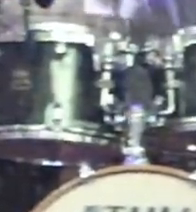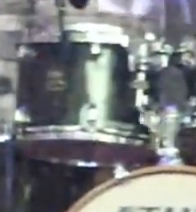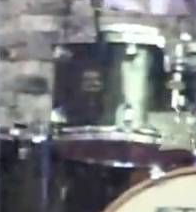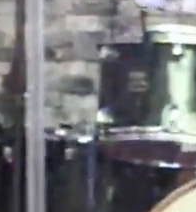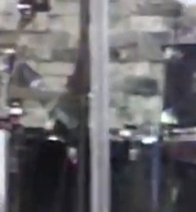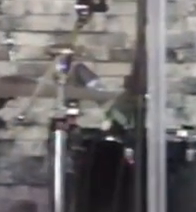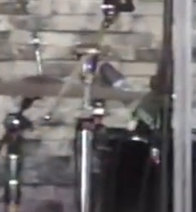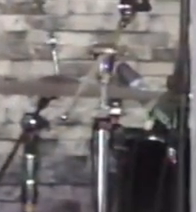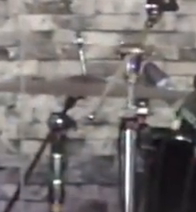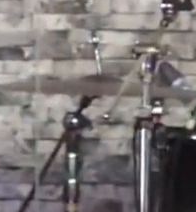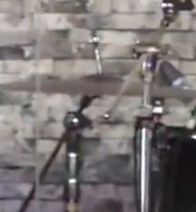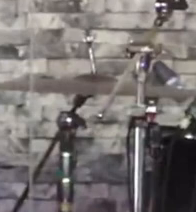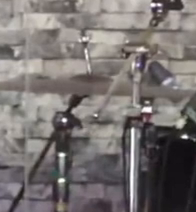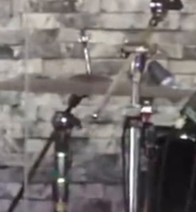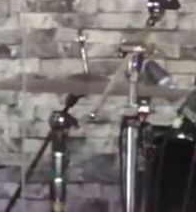Yesu Kristo.